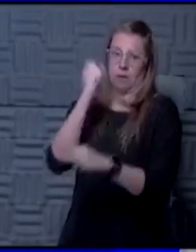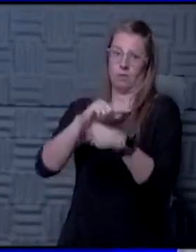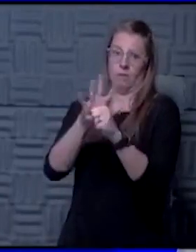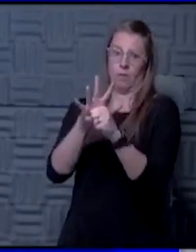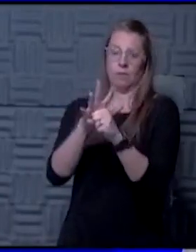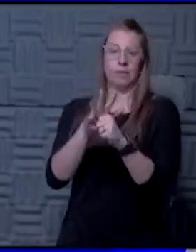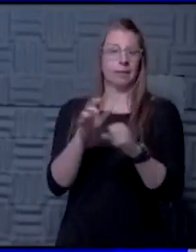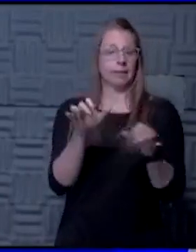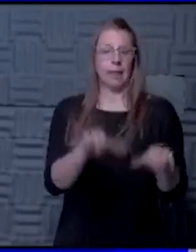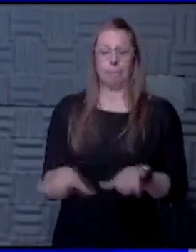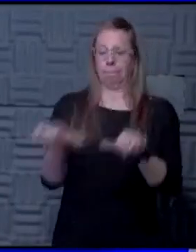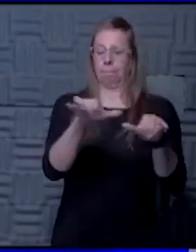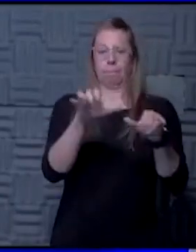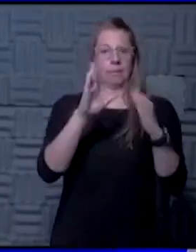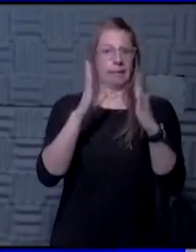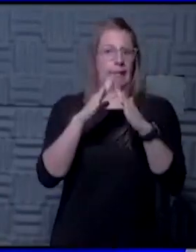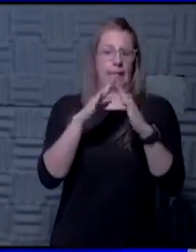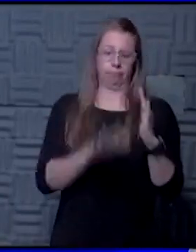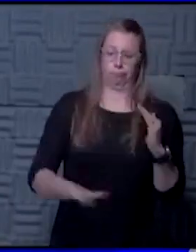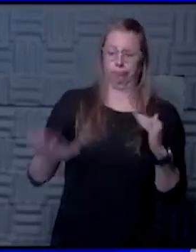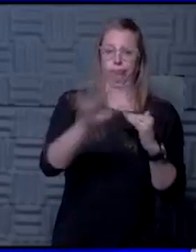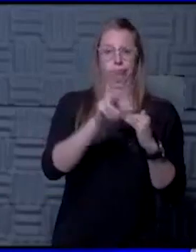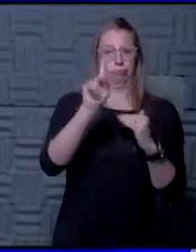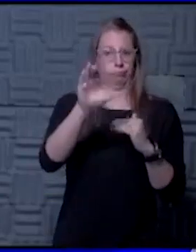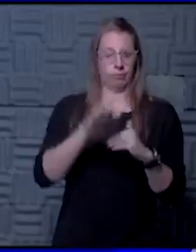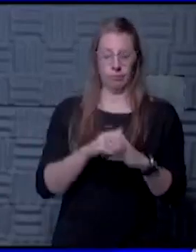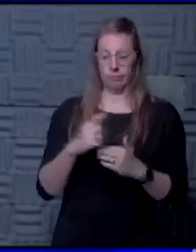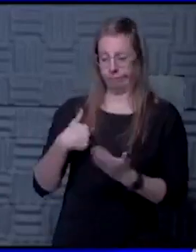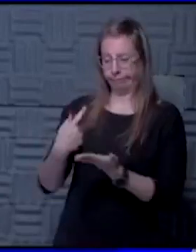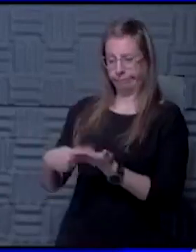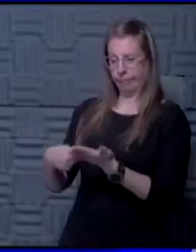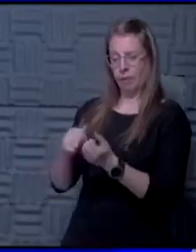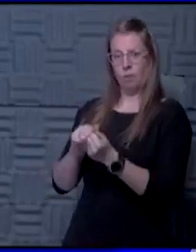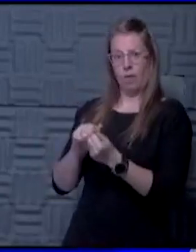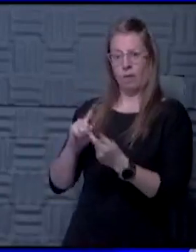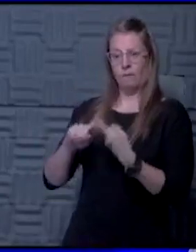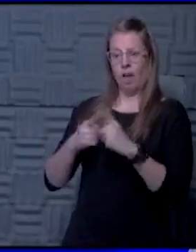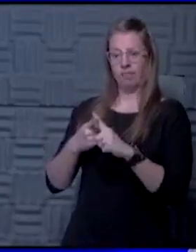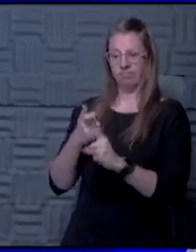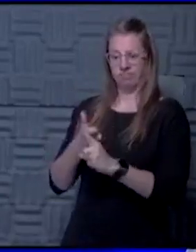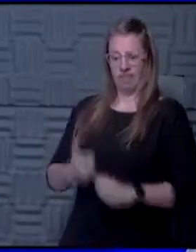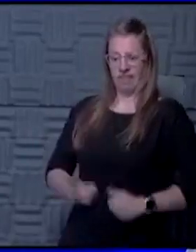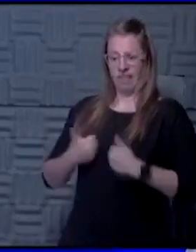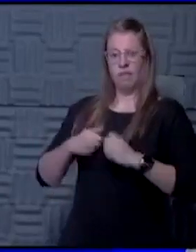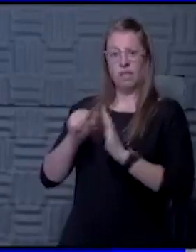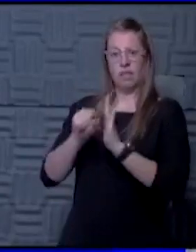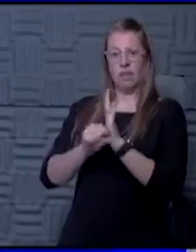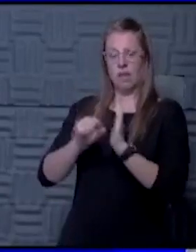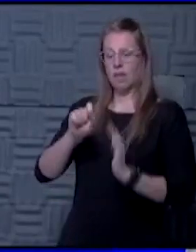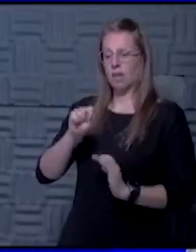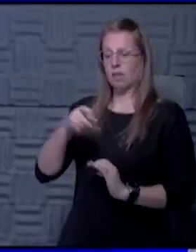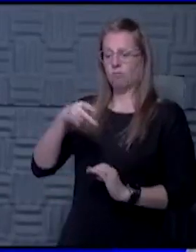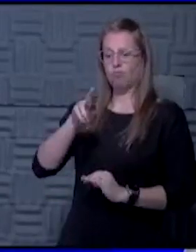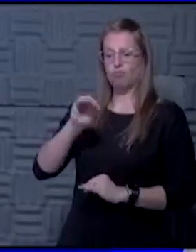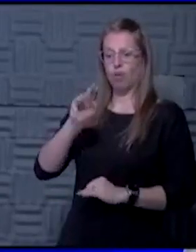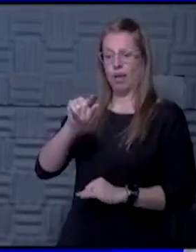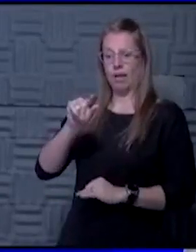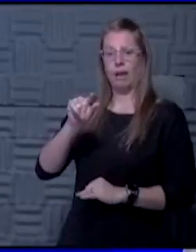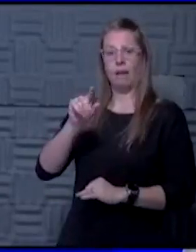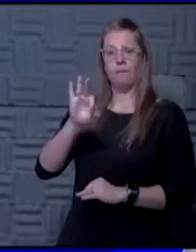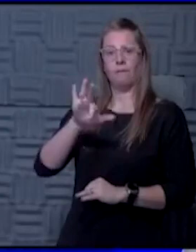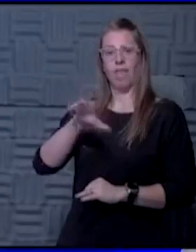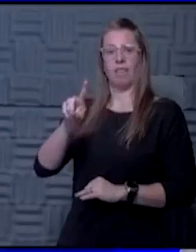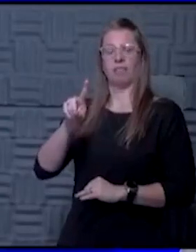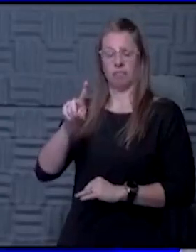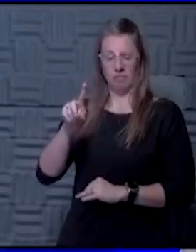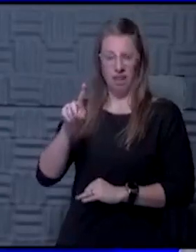city. And then even when, I had discussions with a friend who's in Springfield, and said it's kind of bad down